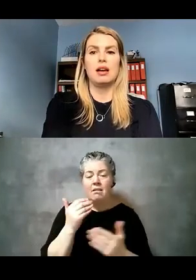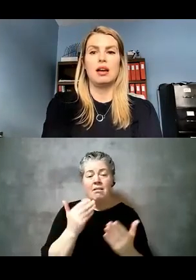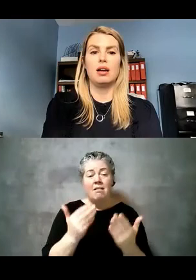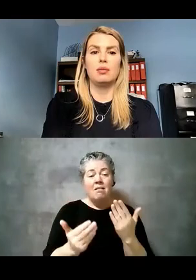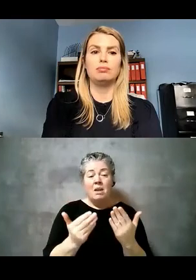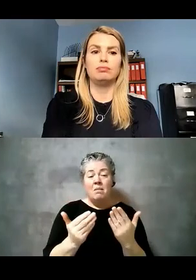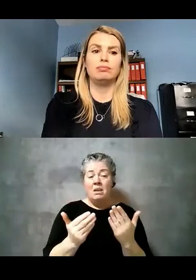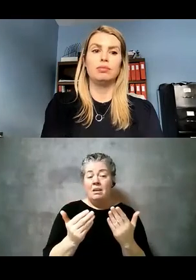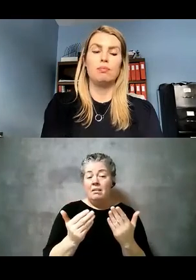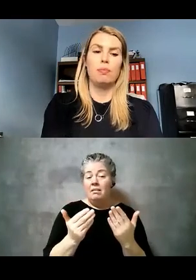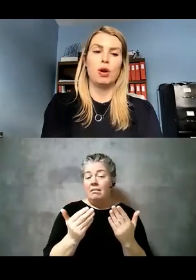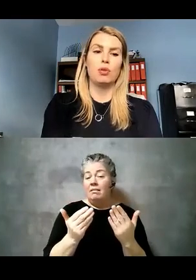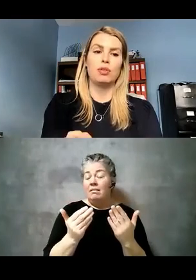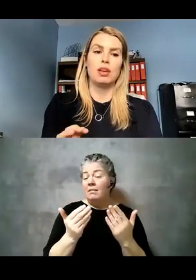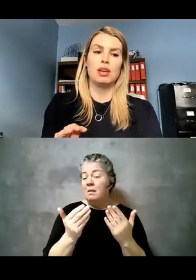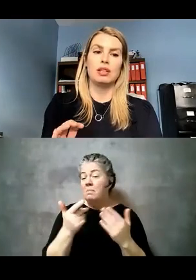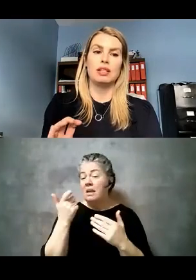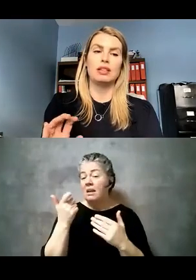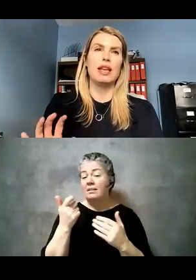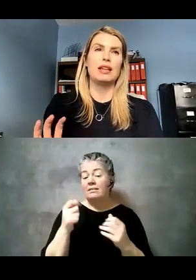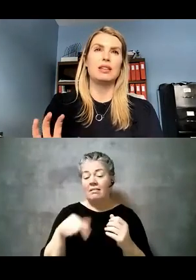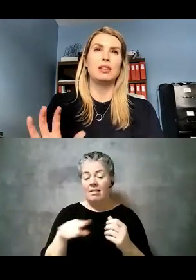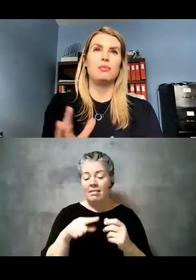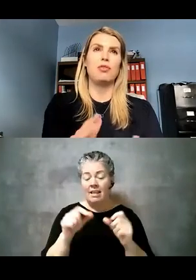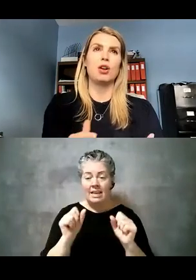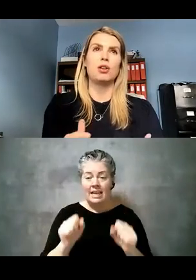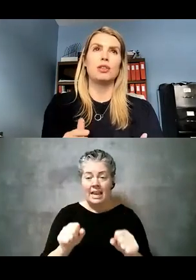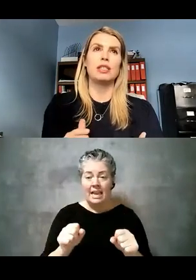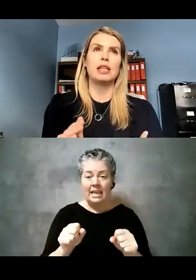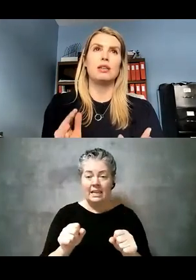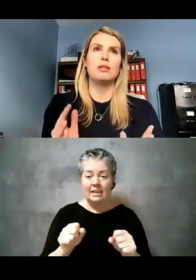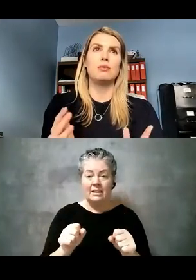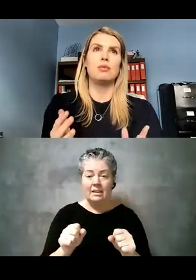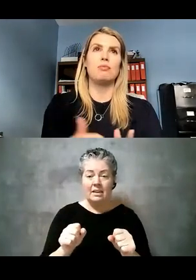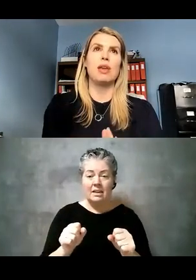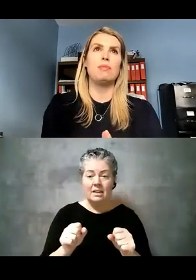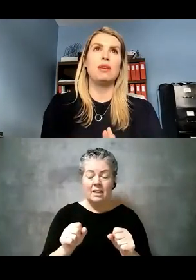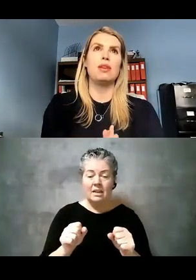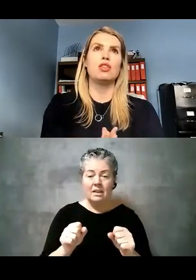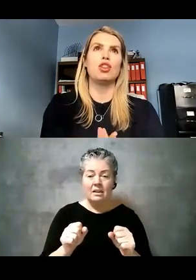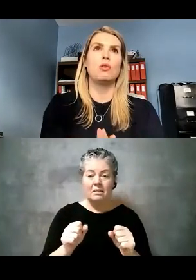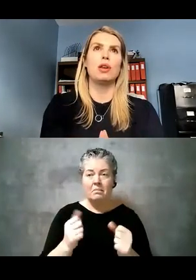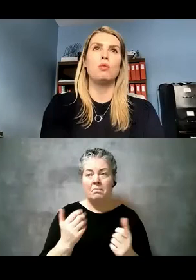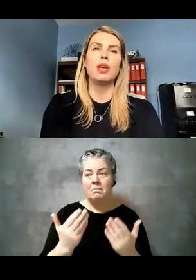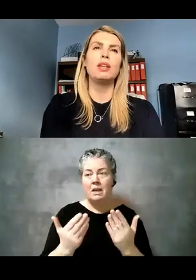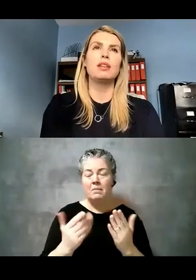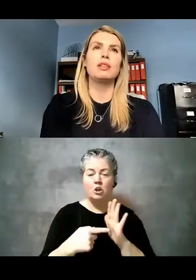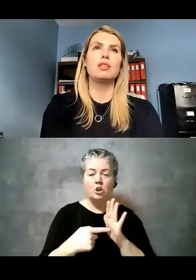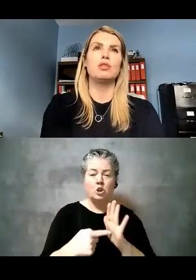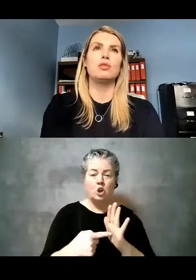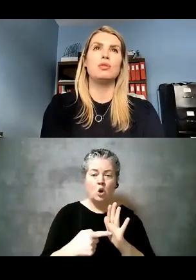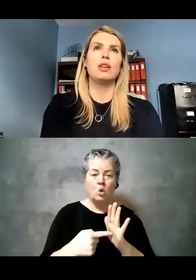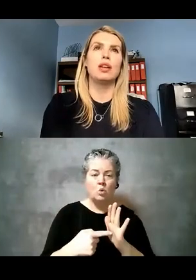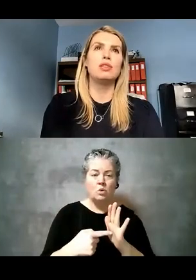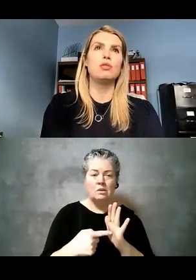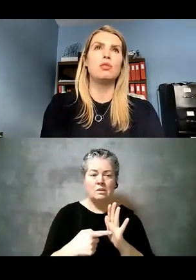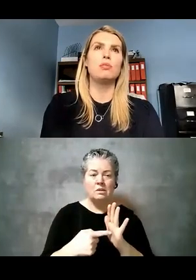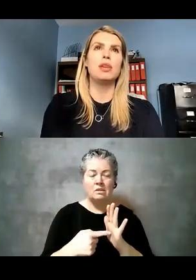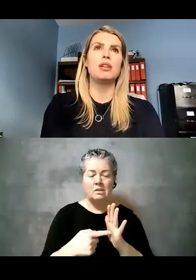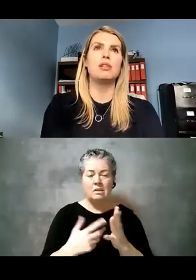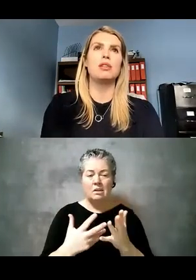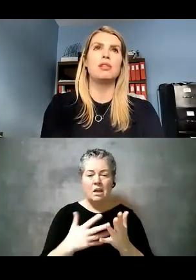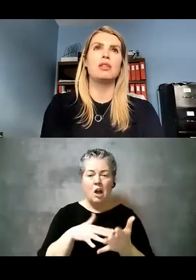can both like subvert maybe showing a weakness to their